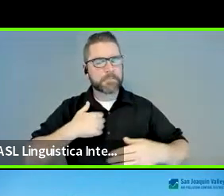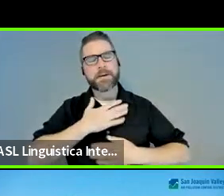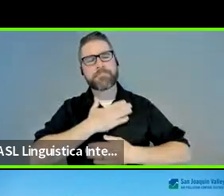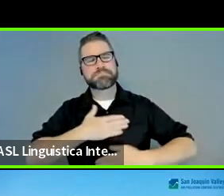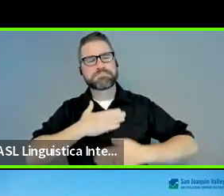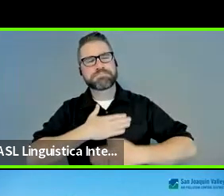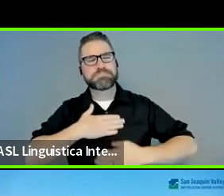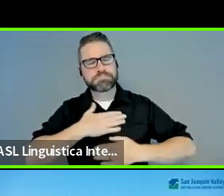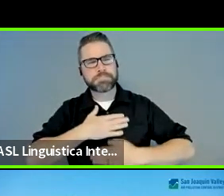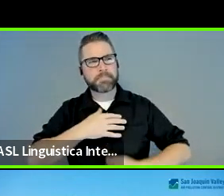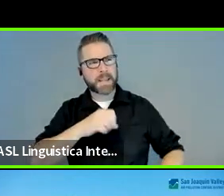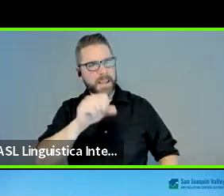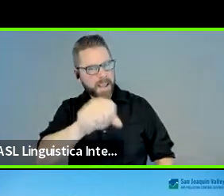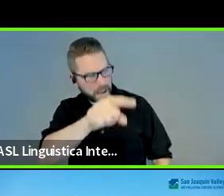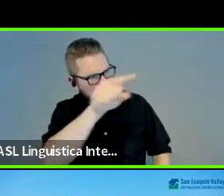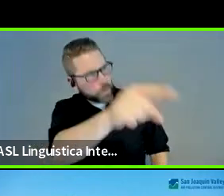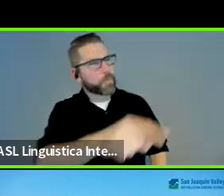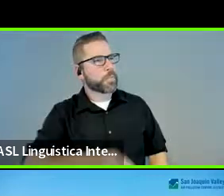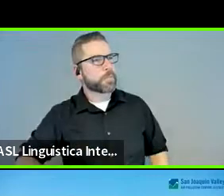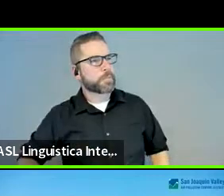Yeah, you.